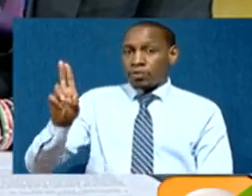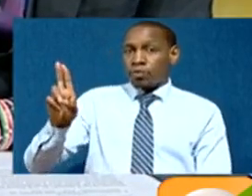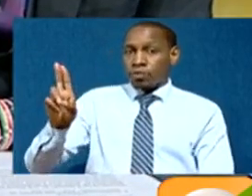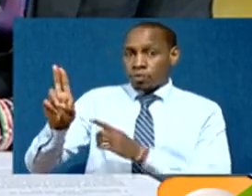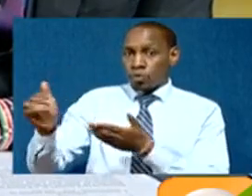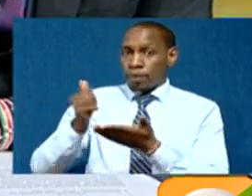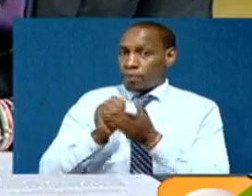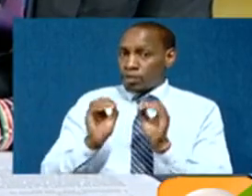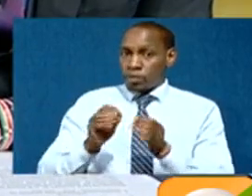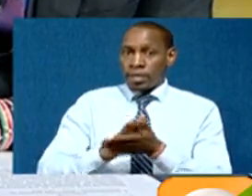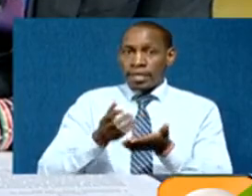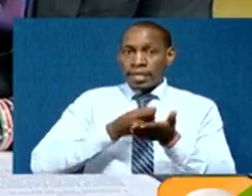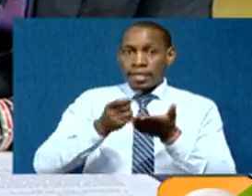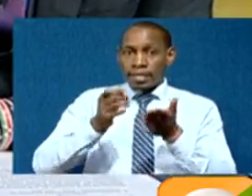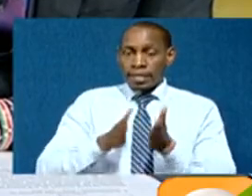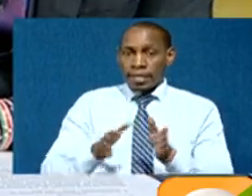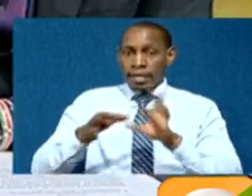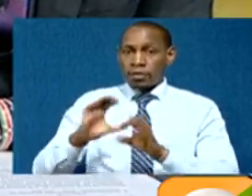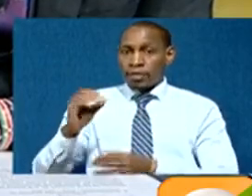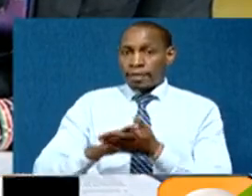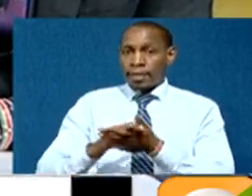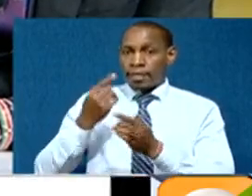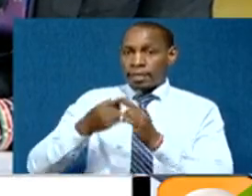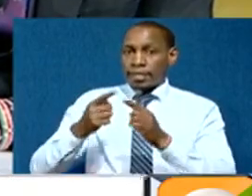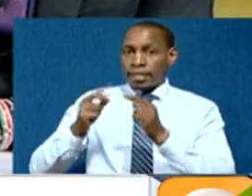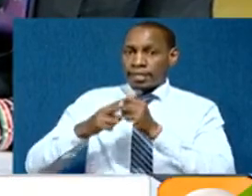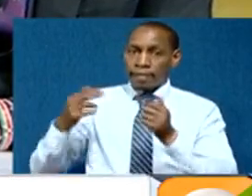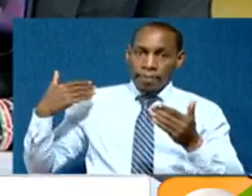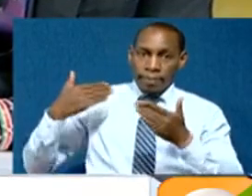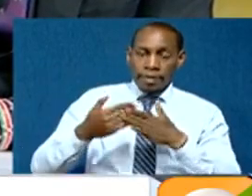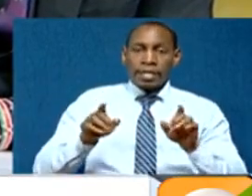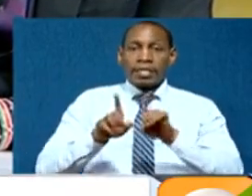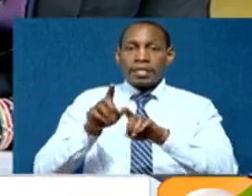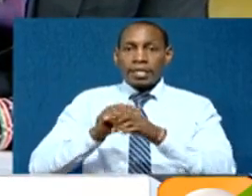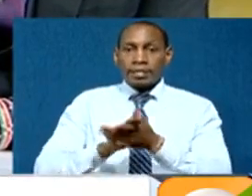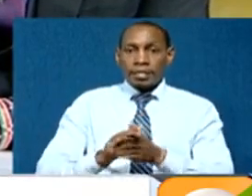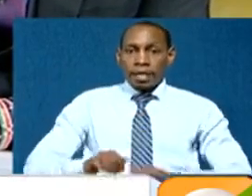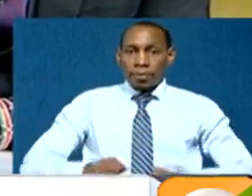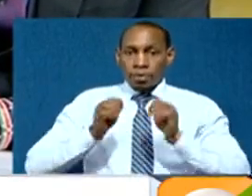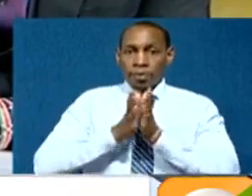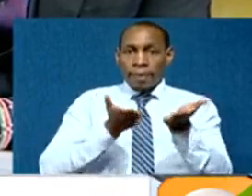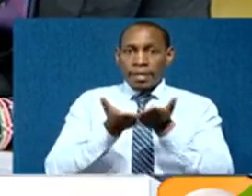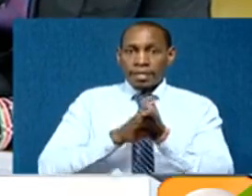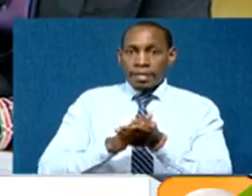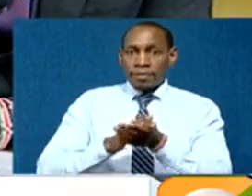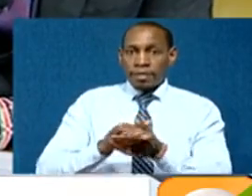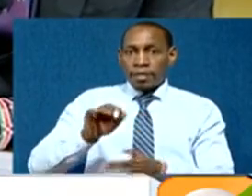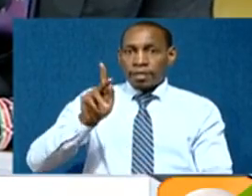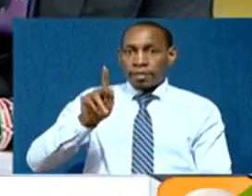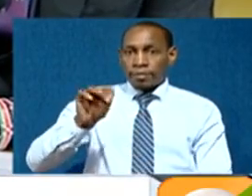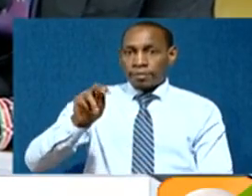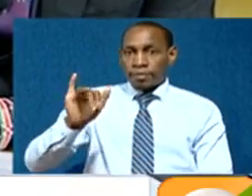Uhuru Kenyatta to appoint a secretary to the cabinet for the last 7 years, during which time head of public service Joseph Kinyua has been